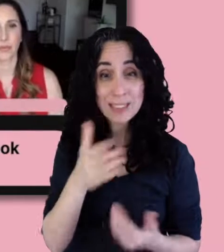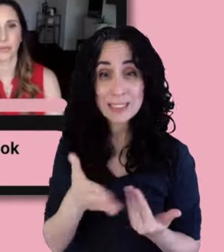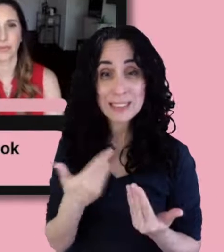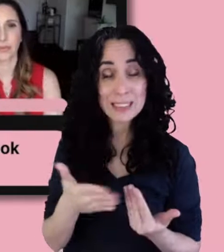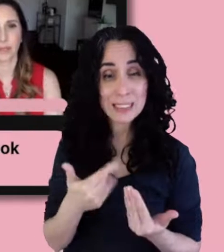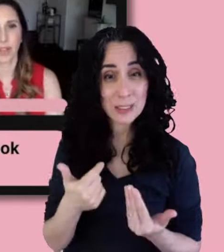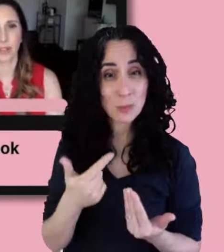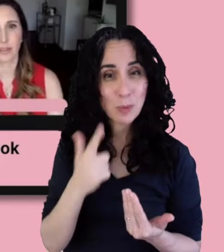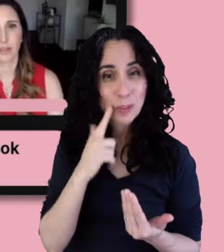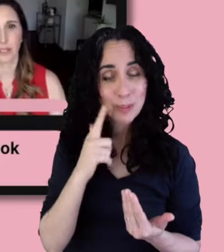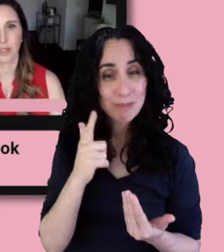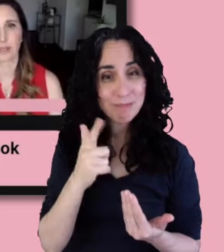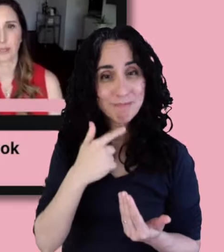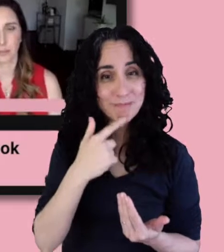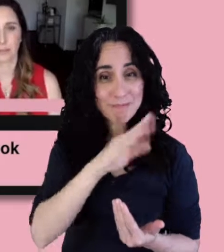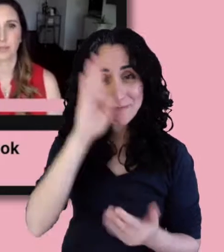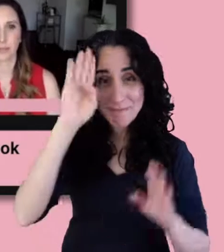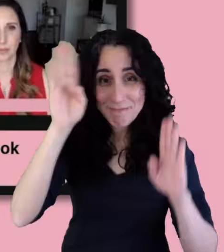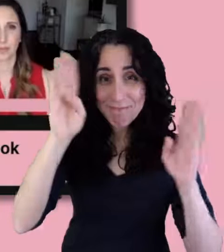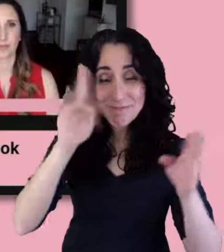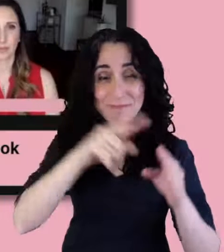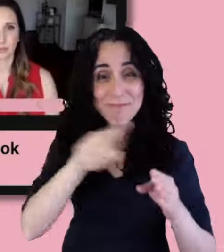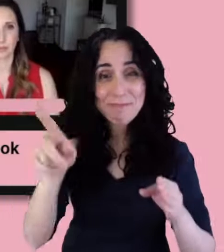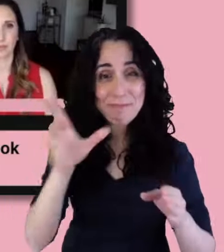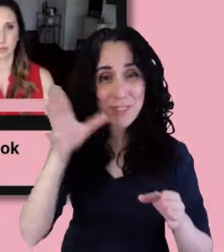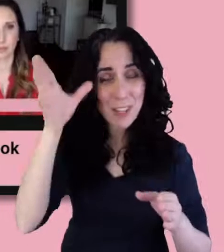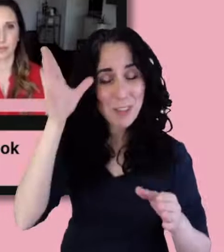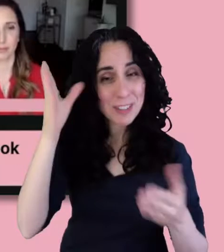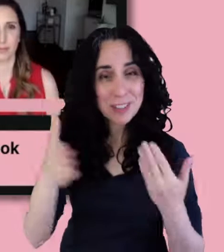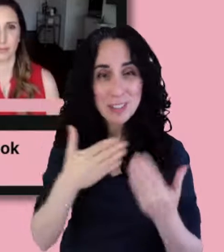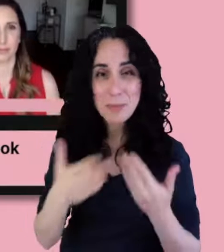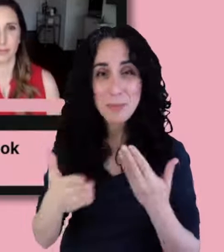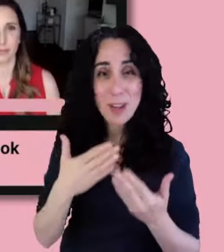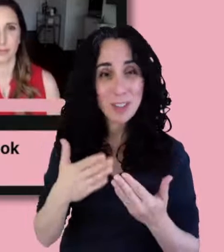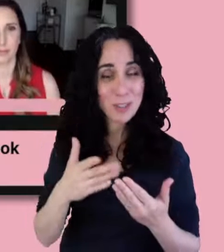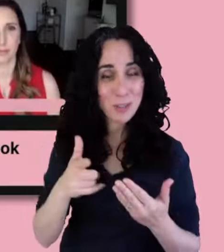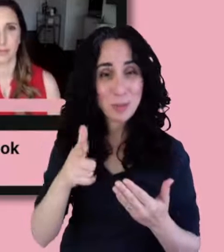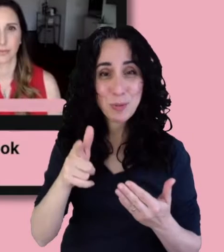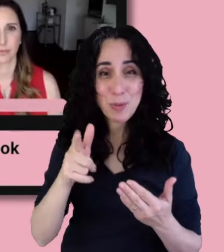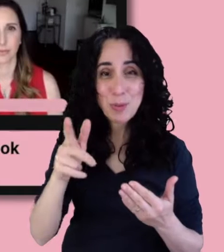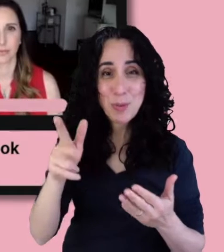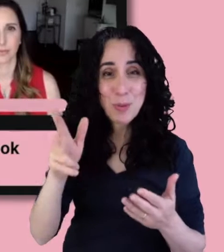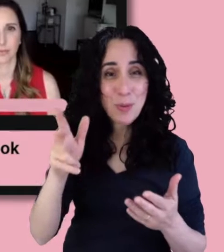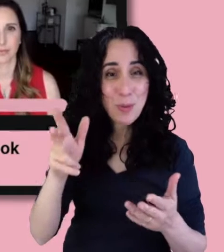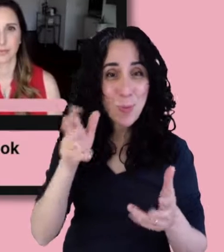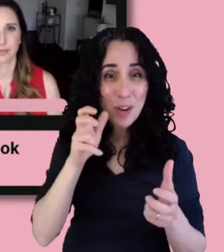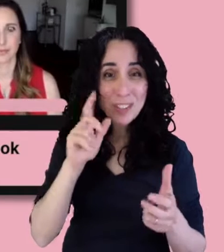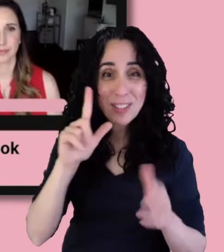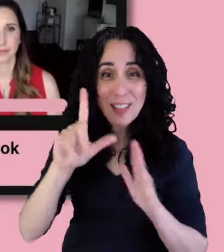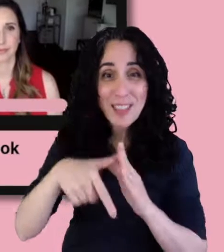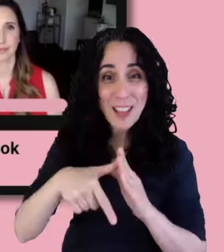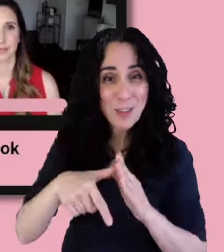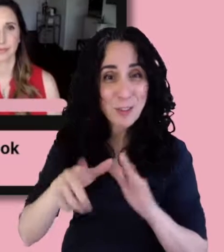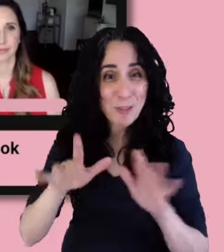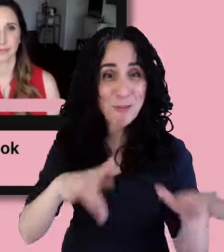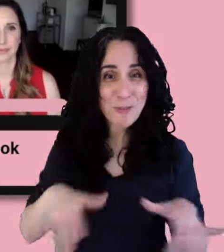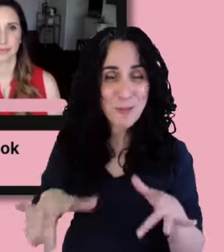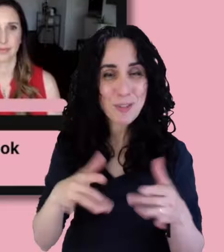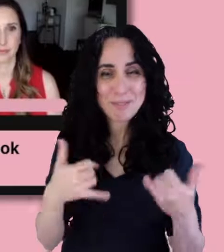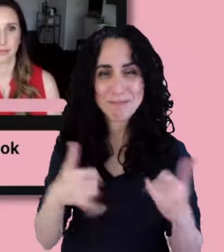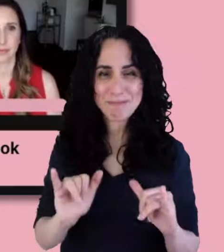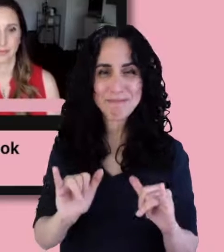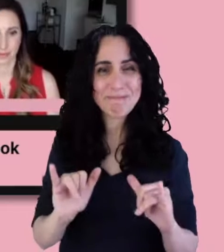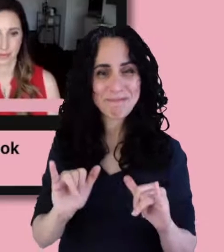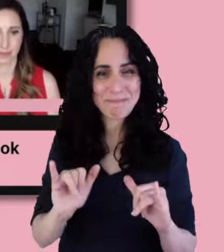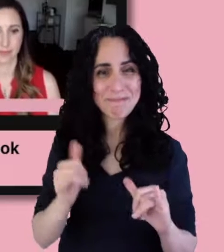want to take this time to shout out to all the parents. If you're watching, and even if you watch this as a playback, I just want to take